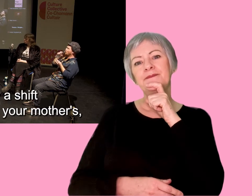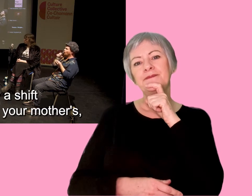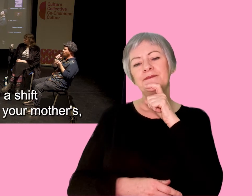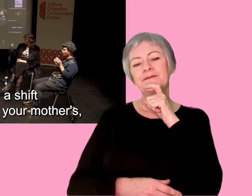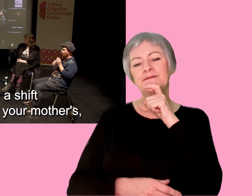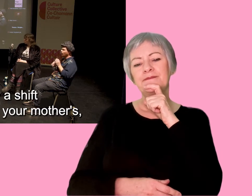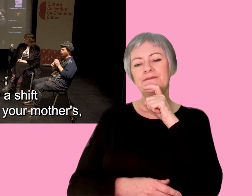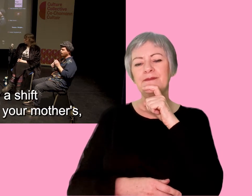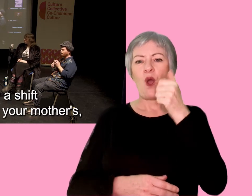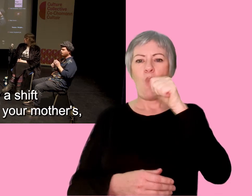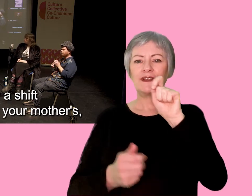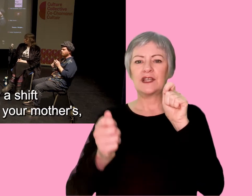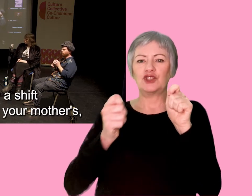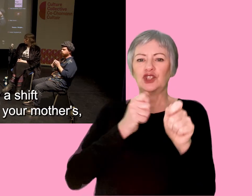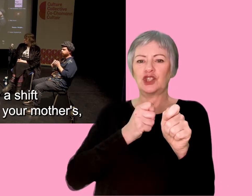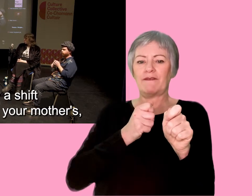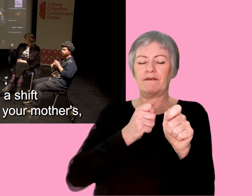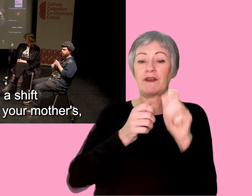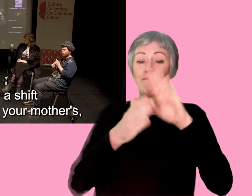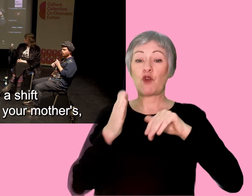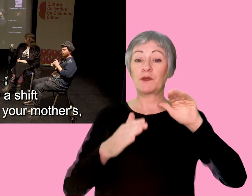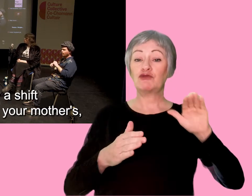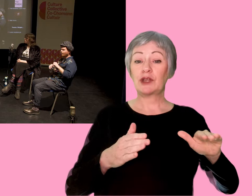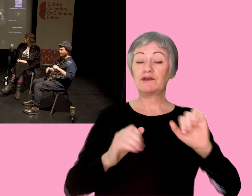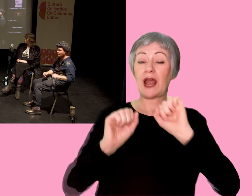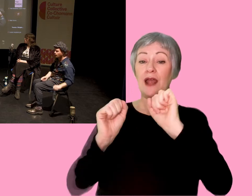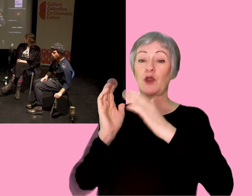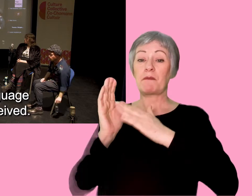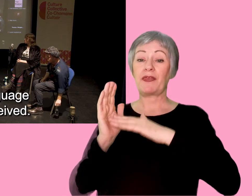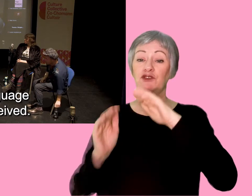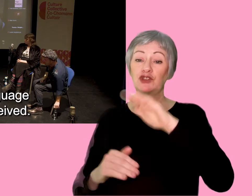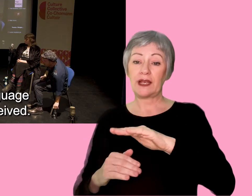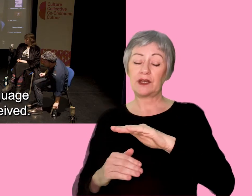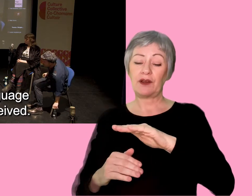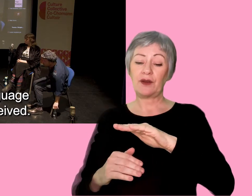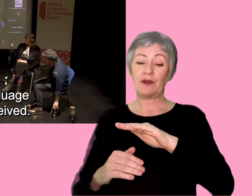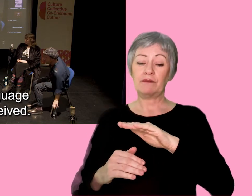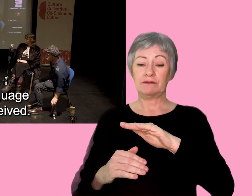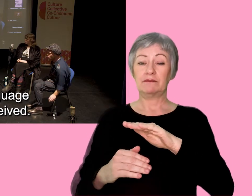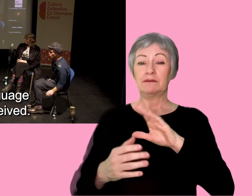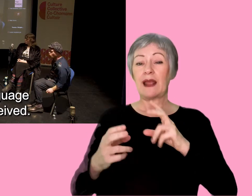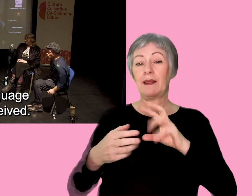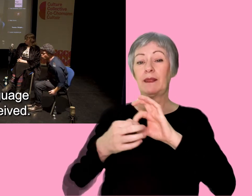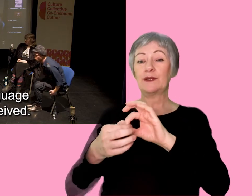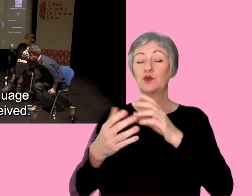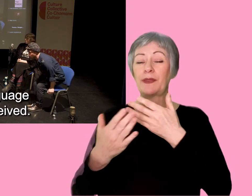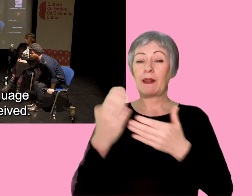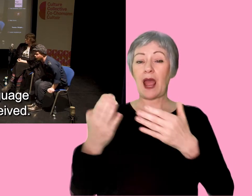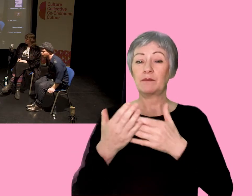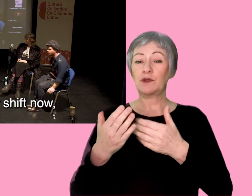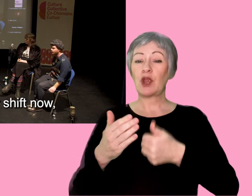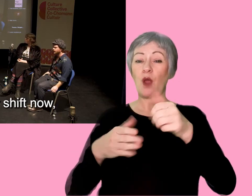there was obviously a shift between your childhood and your mother's, and in terms of the language and how it was